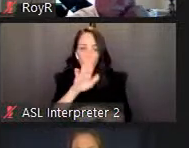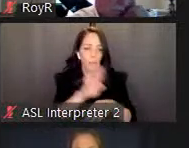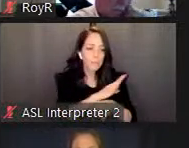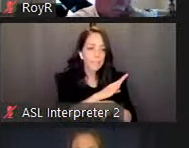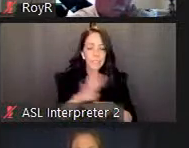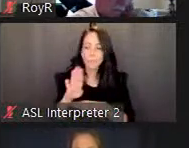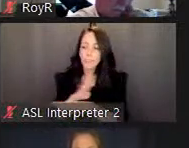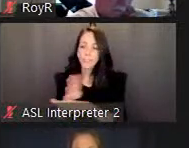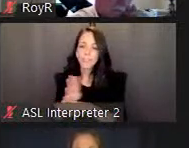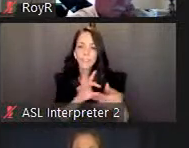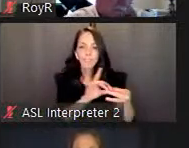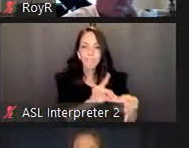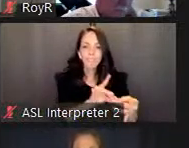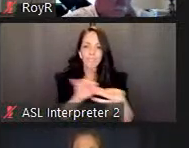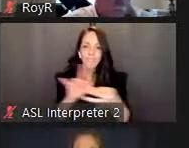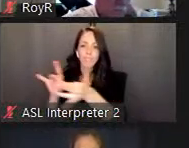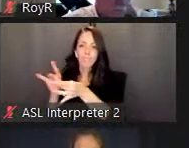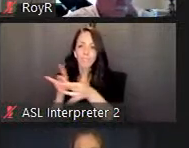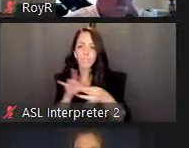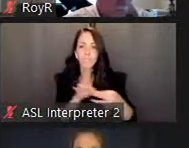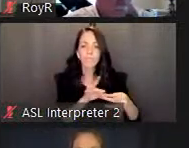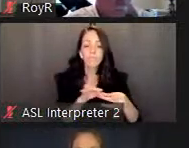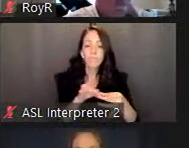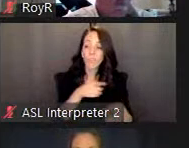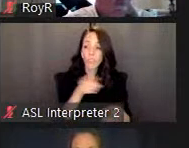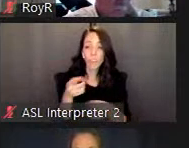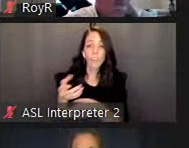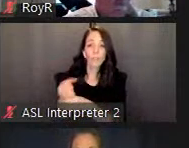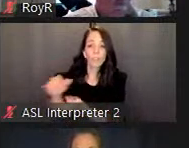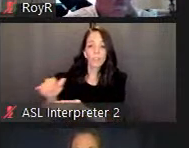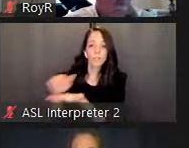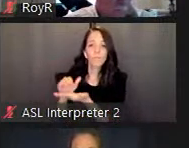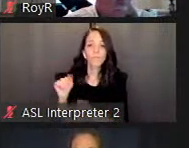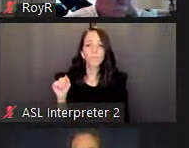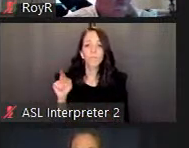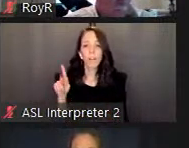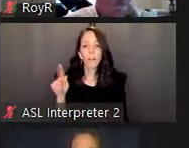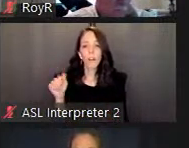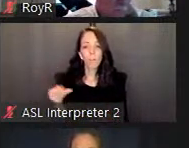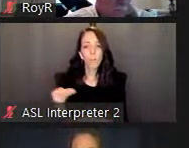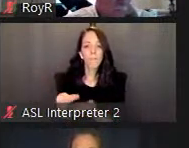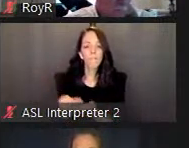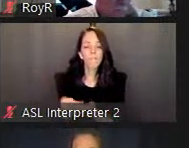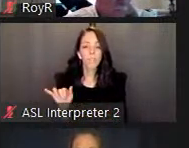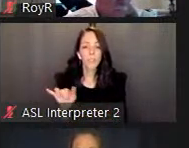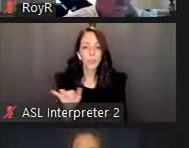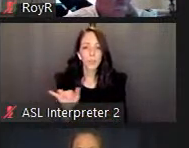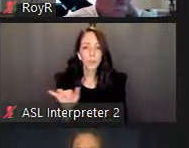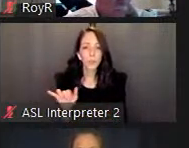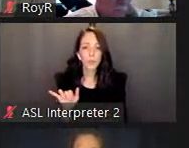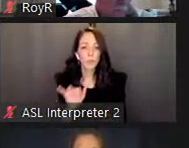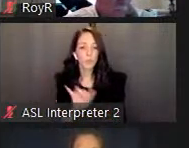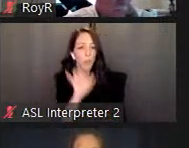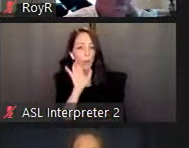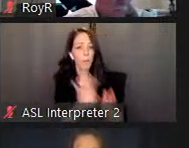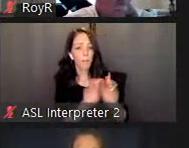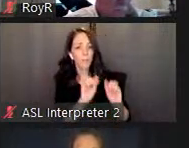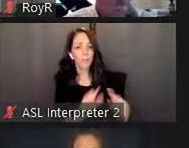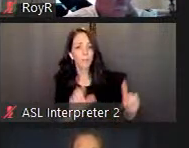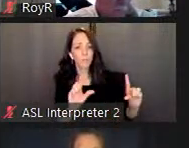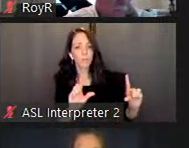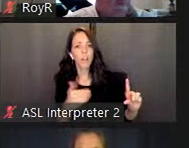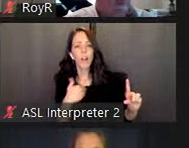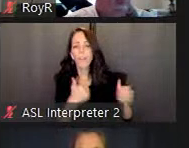as cities who have also received ARPA funding. In the infographic that you see here at the top, we have the most